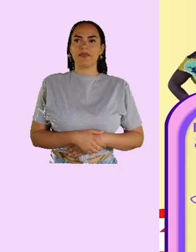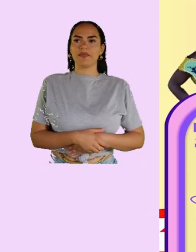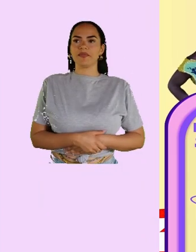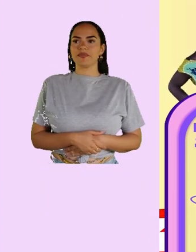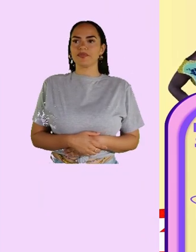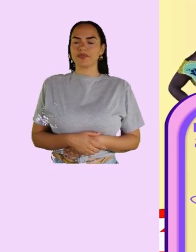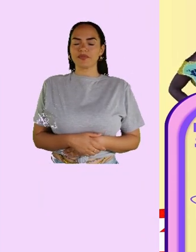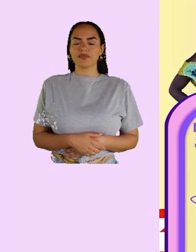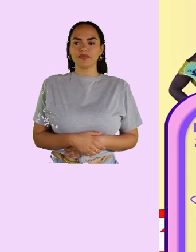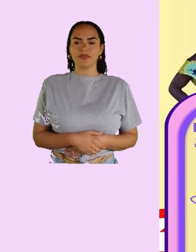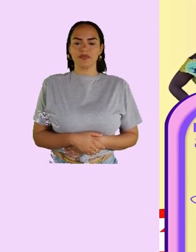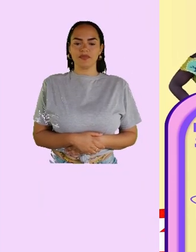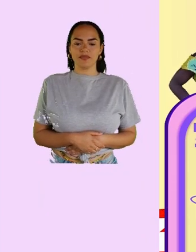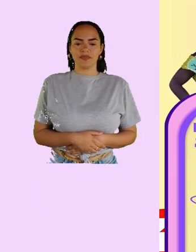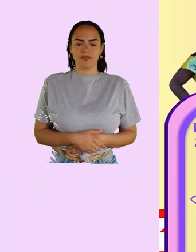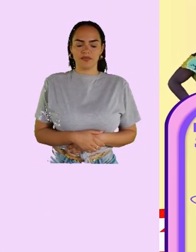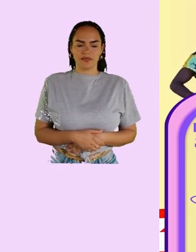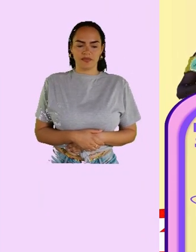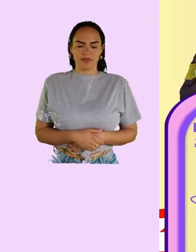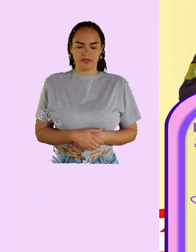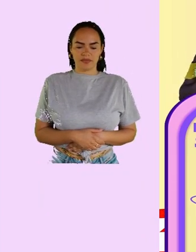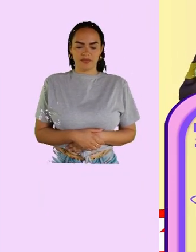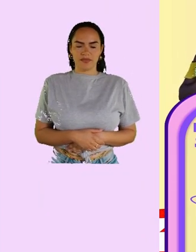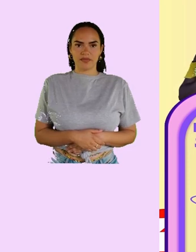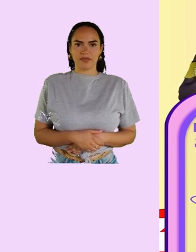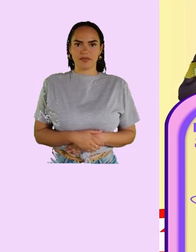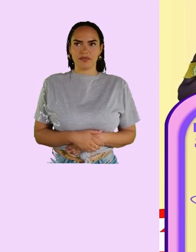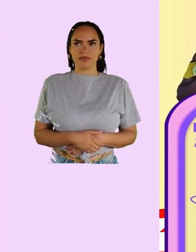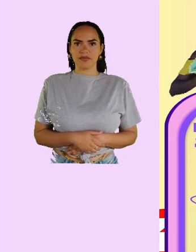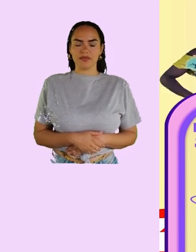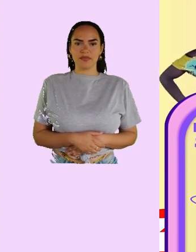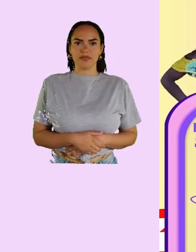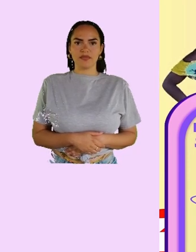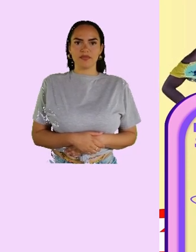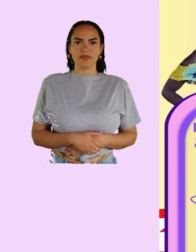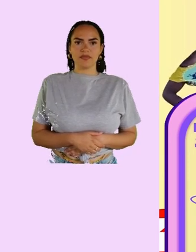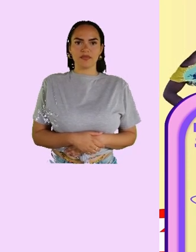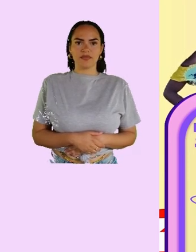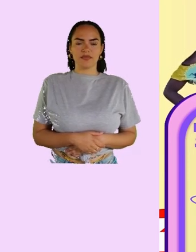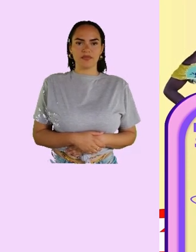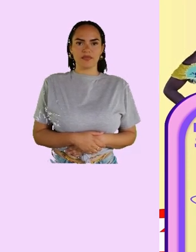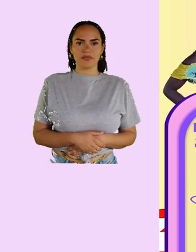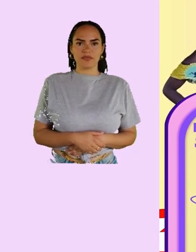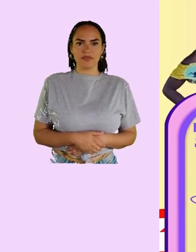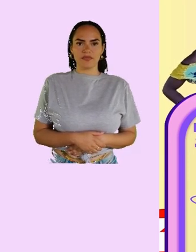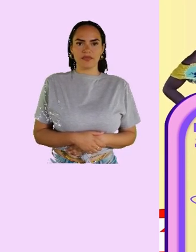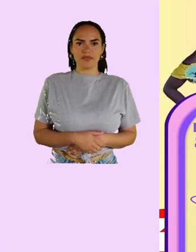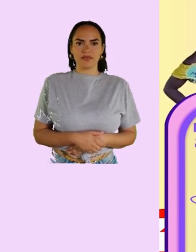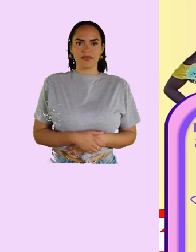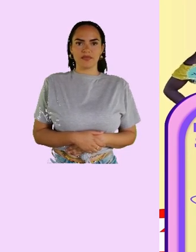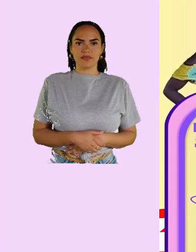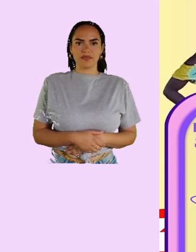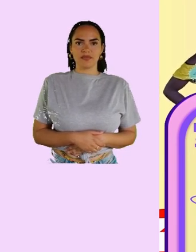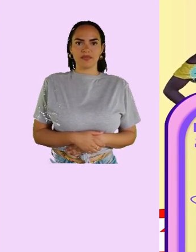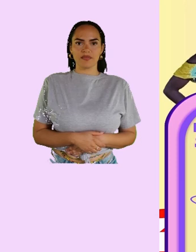Thank you, thank you. Hello and welcome to the Real Samiir. This is the show where three Samirs from three different timelines compete to get